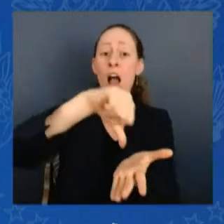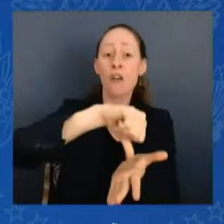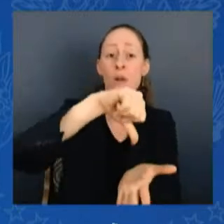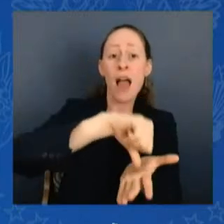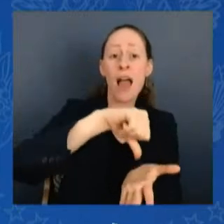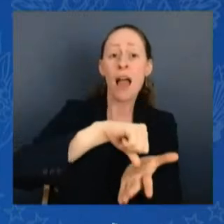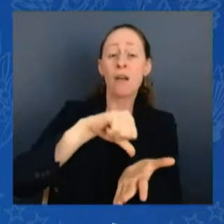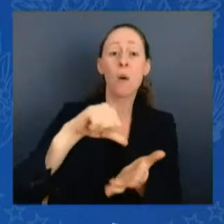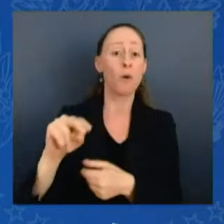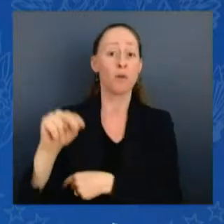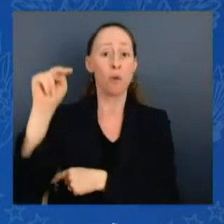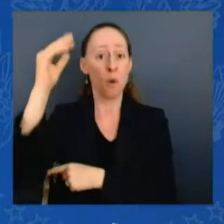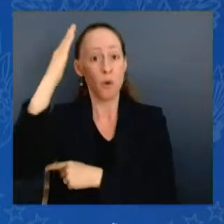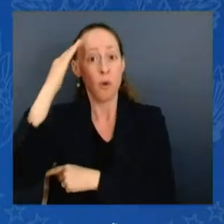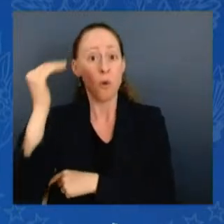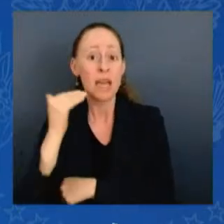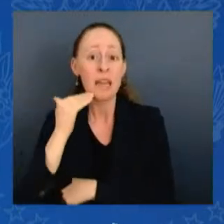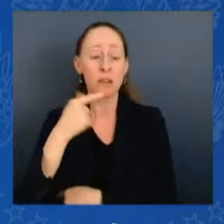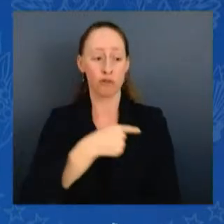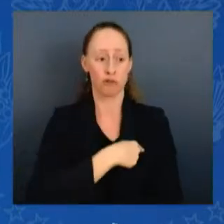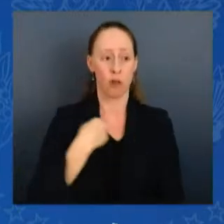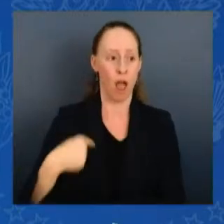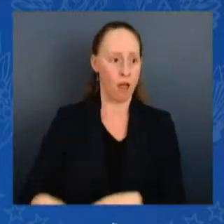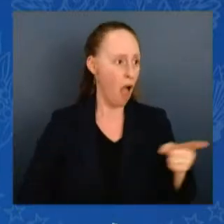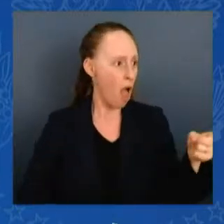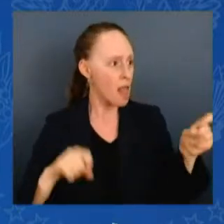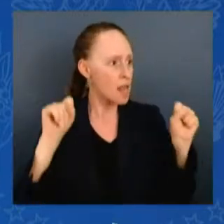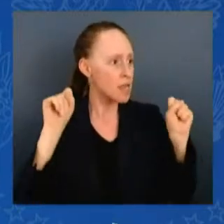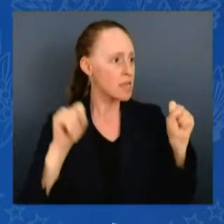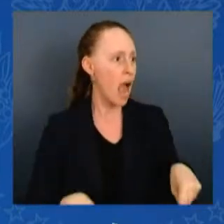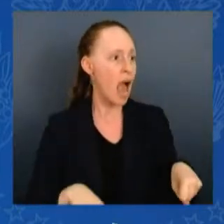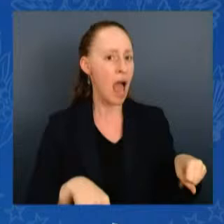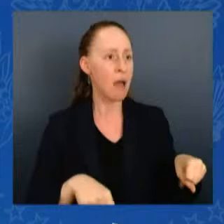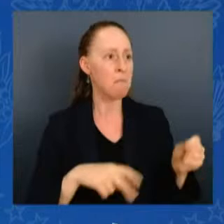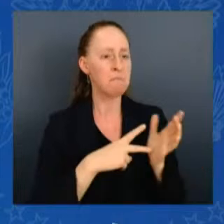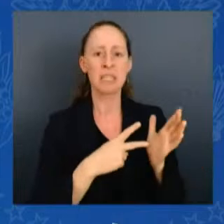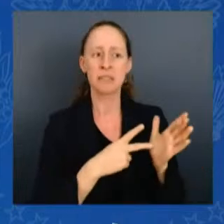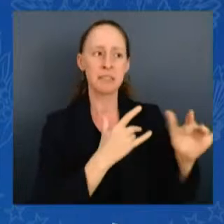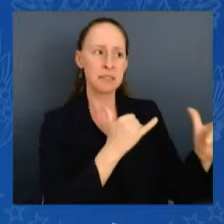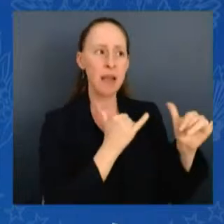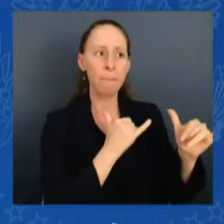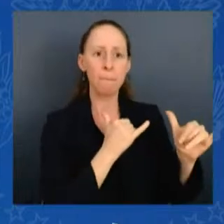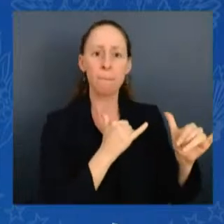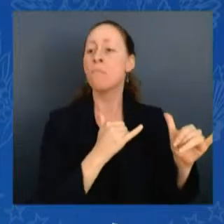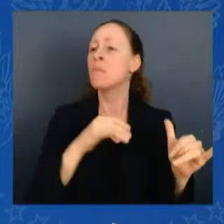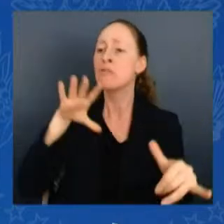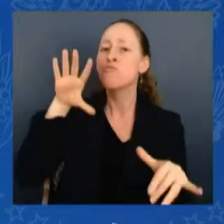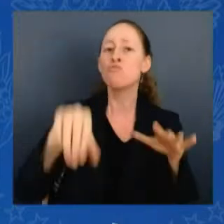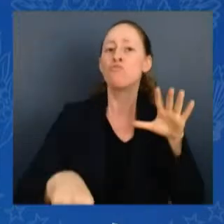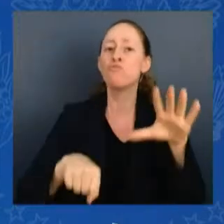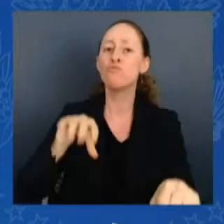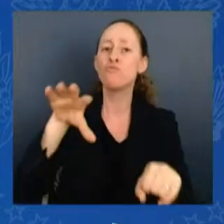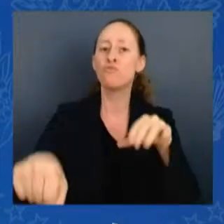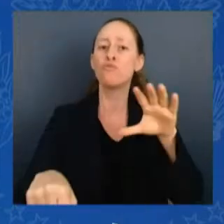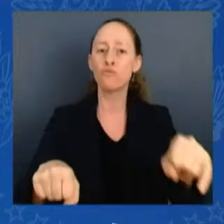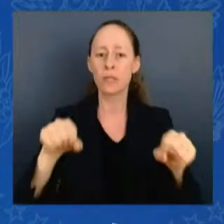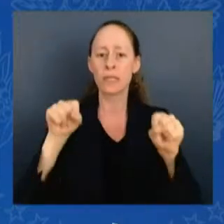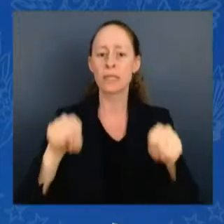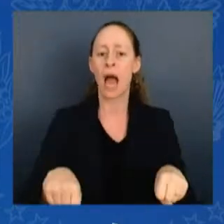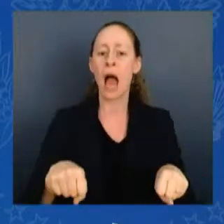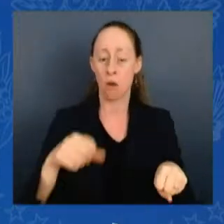They all support Russia's brutal war. They all want NATO to fail.